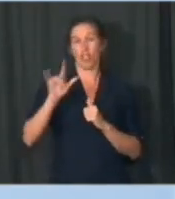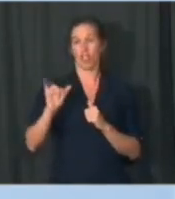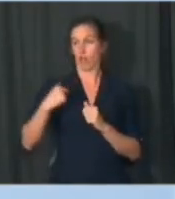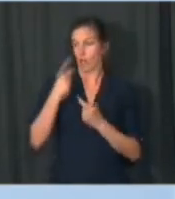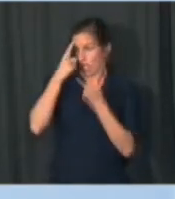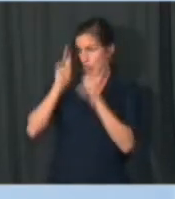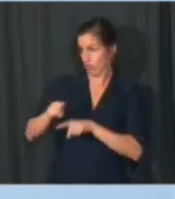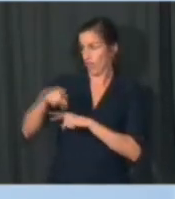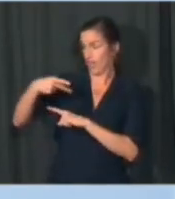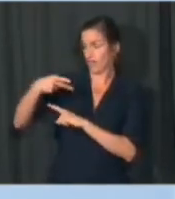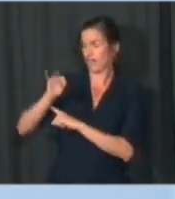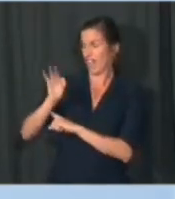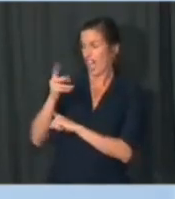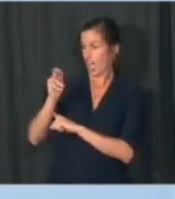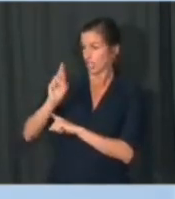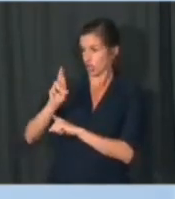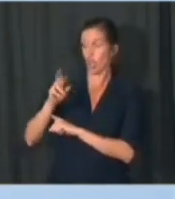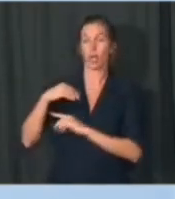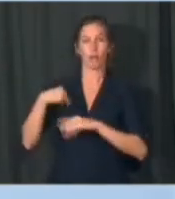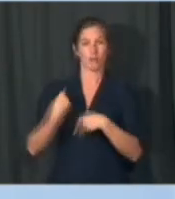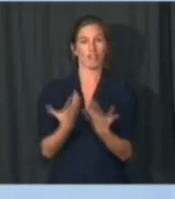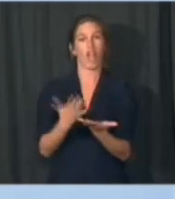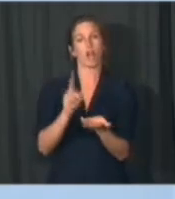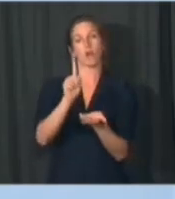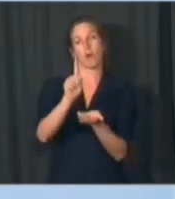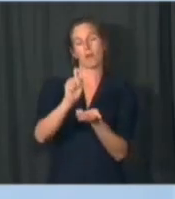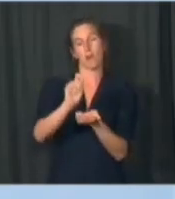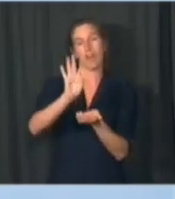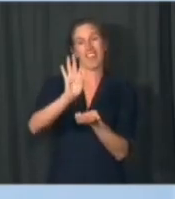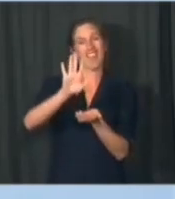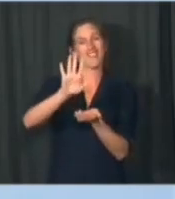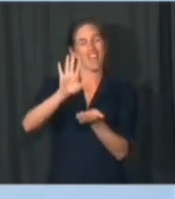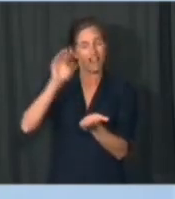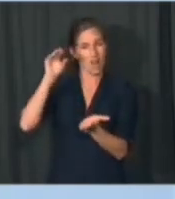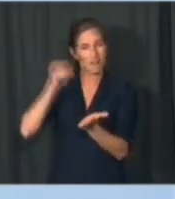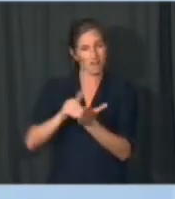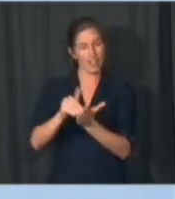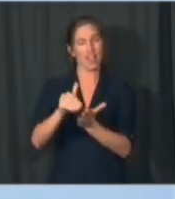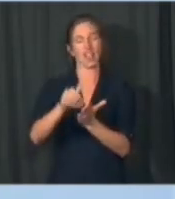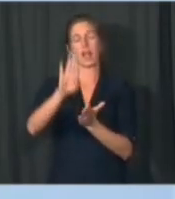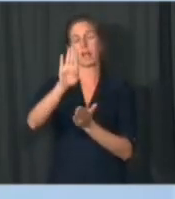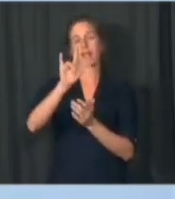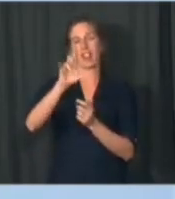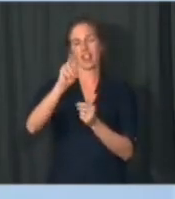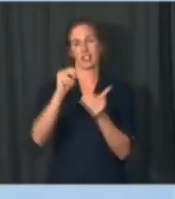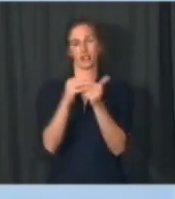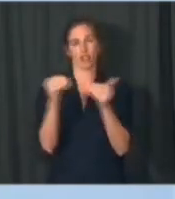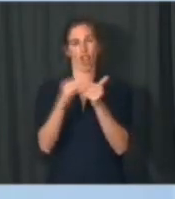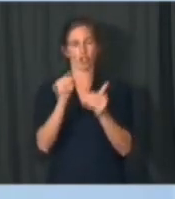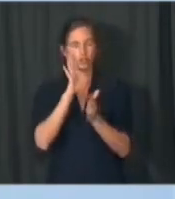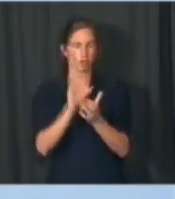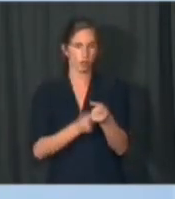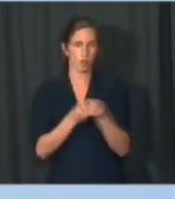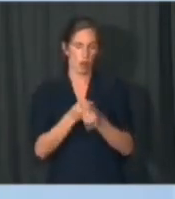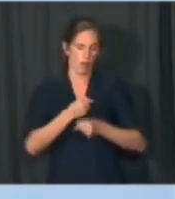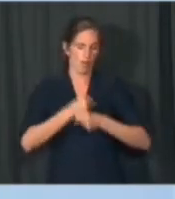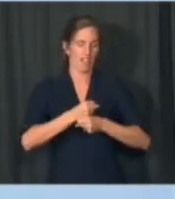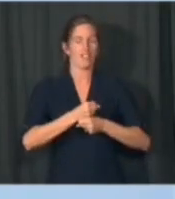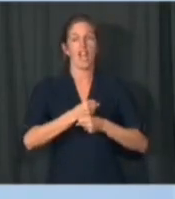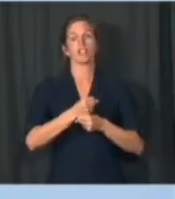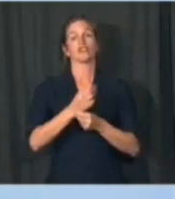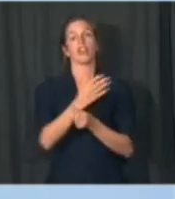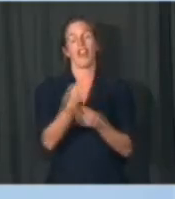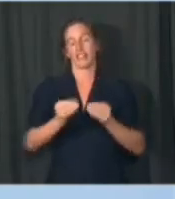provide $1.95 billion to support the mass manufacturing and distribution of 100 million